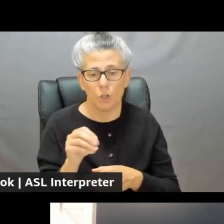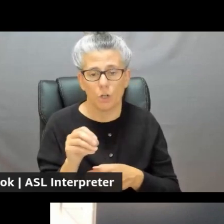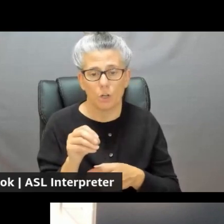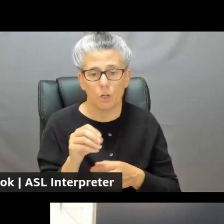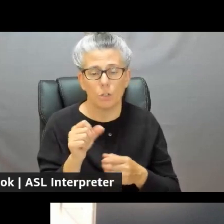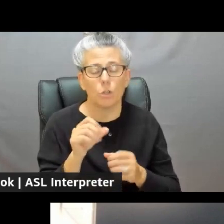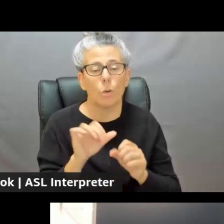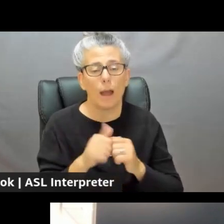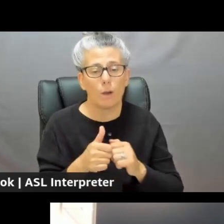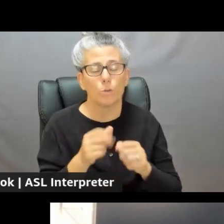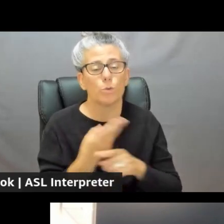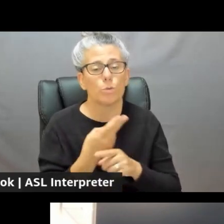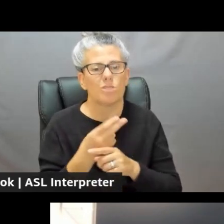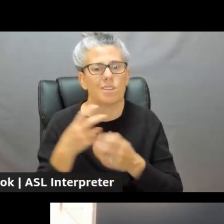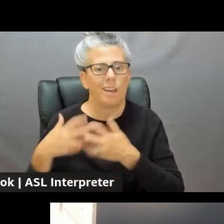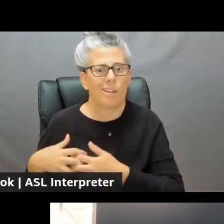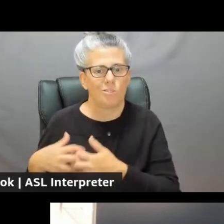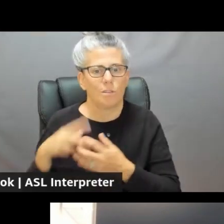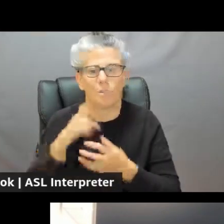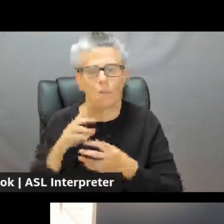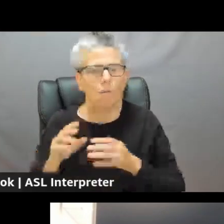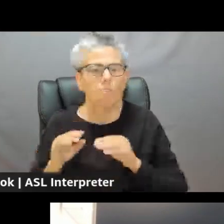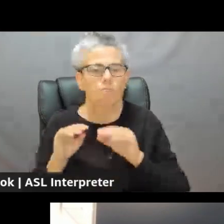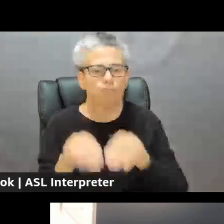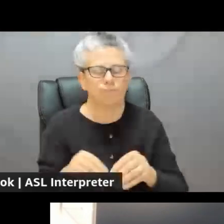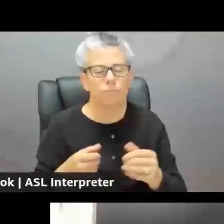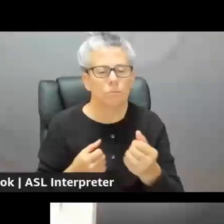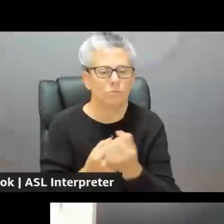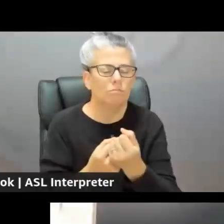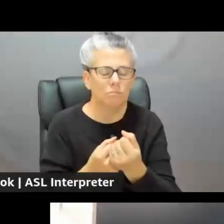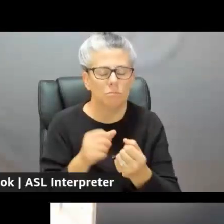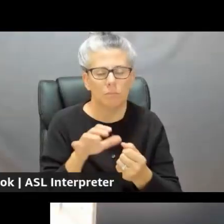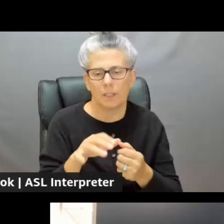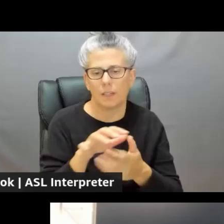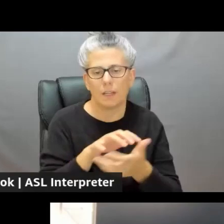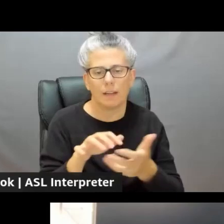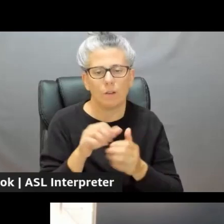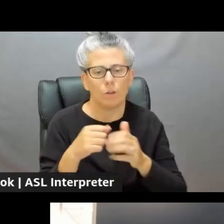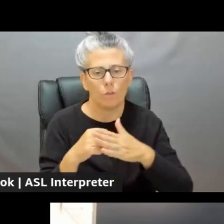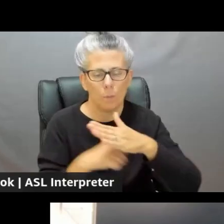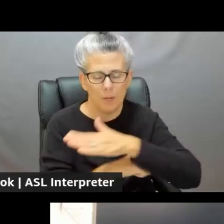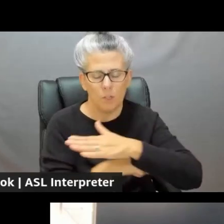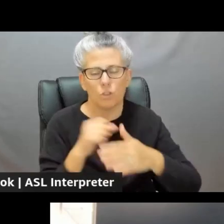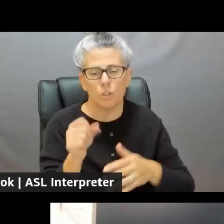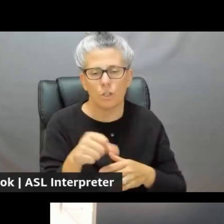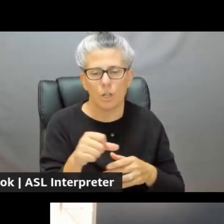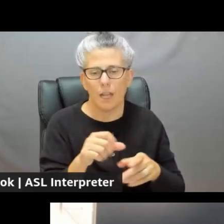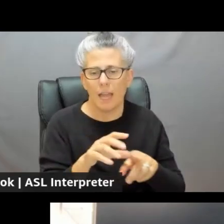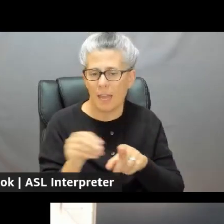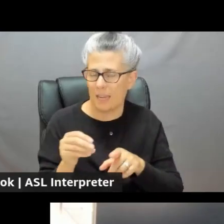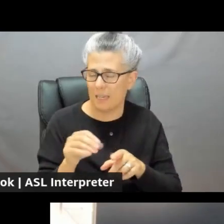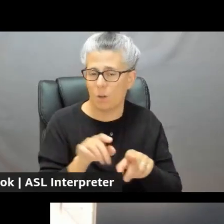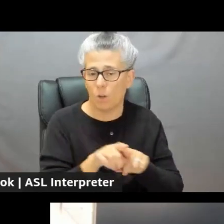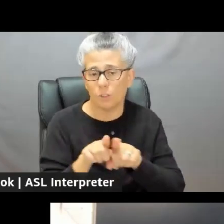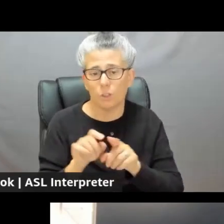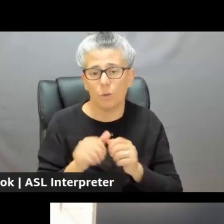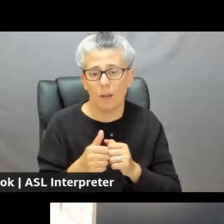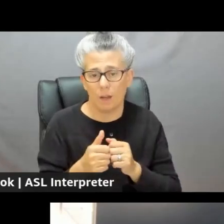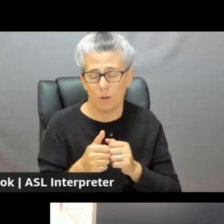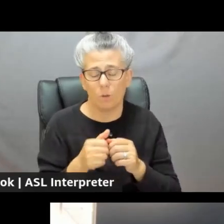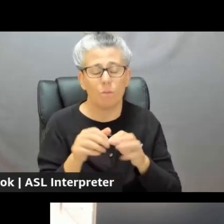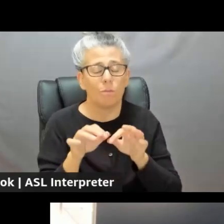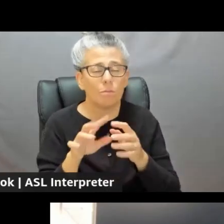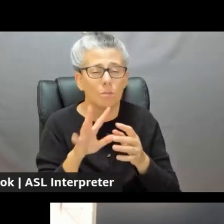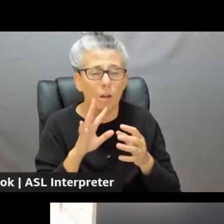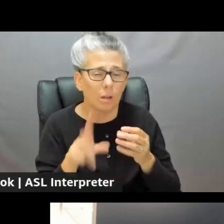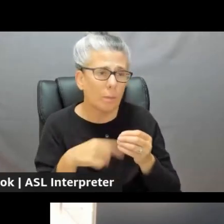engine. And that's what like CloudFormation is. And then today's, I guess, the launch that we're doing is more around the CloudFormation templating language,